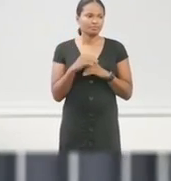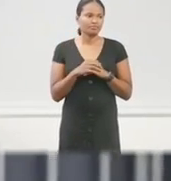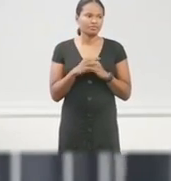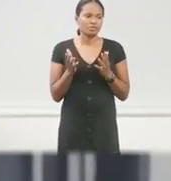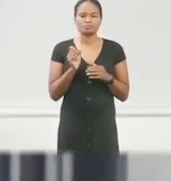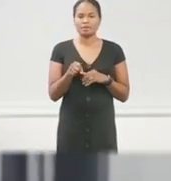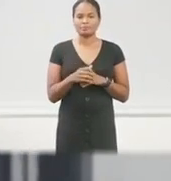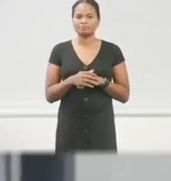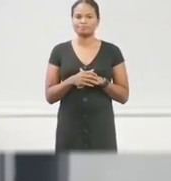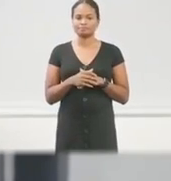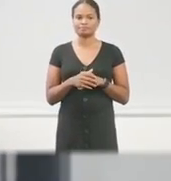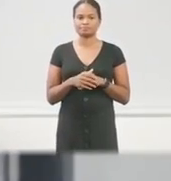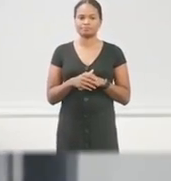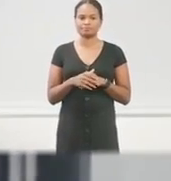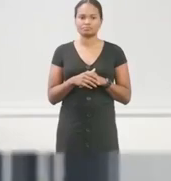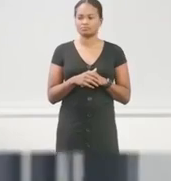Yeah.